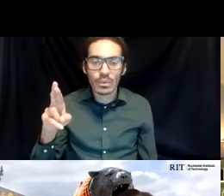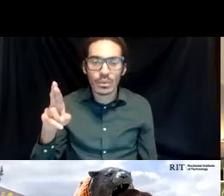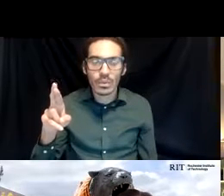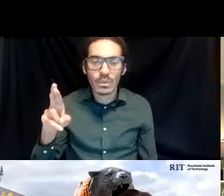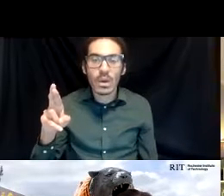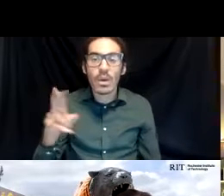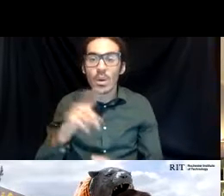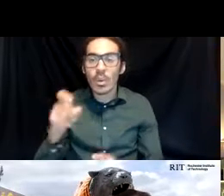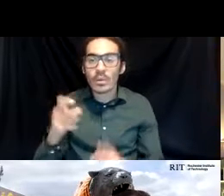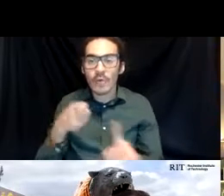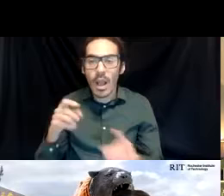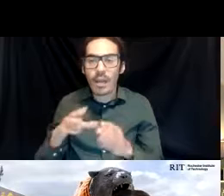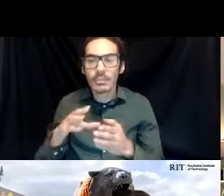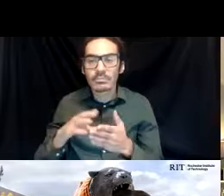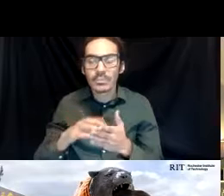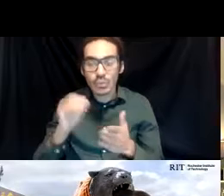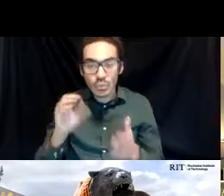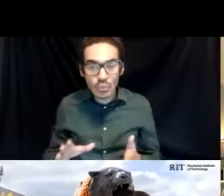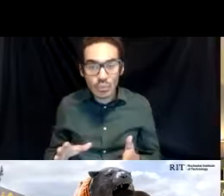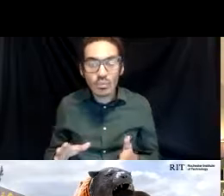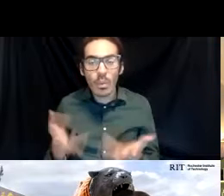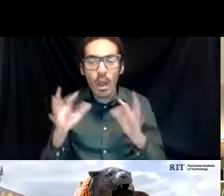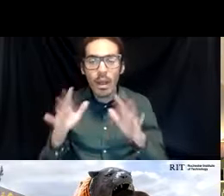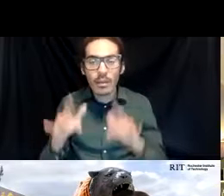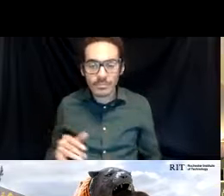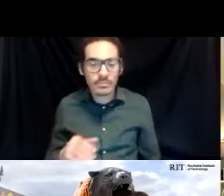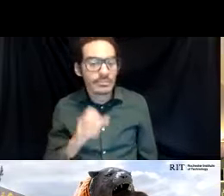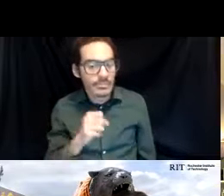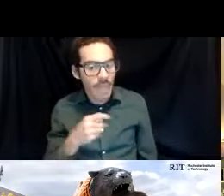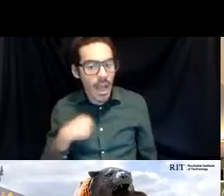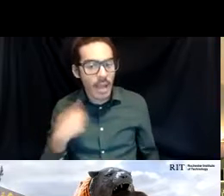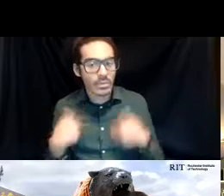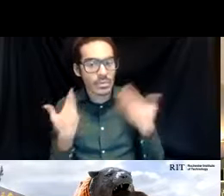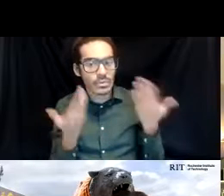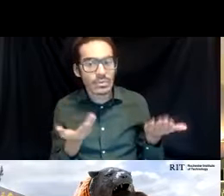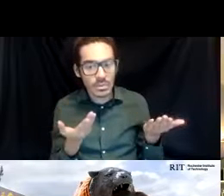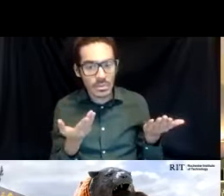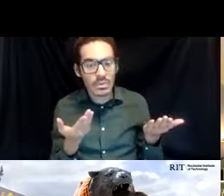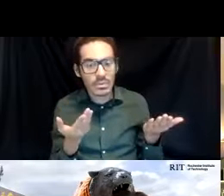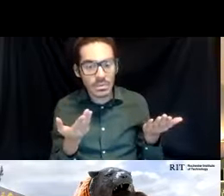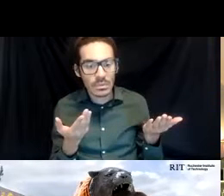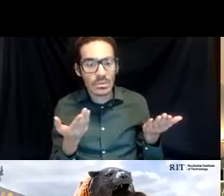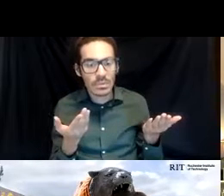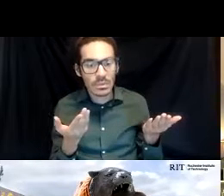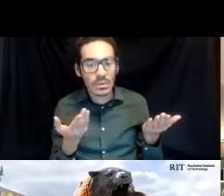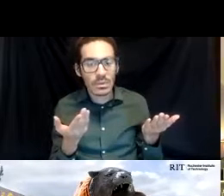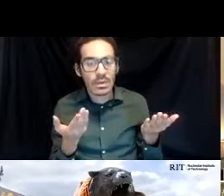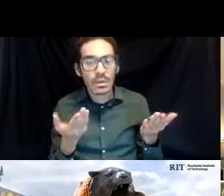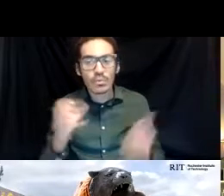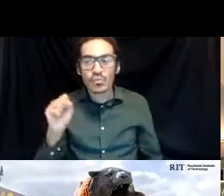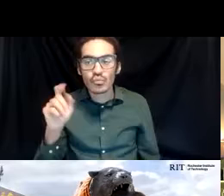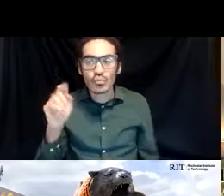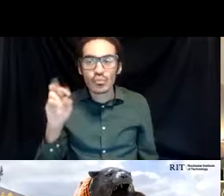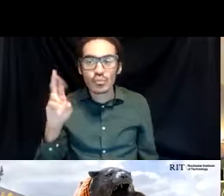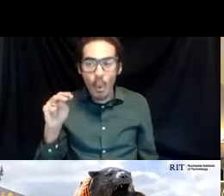type that into the. Yes, Taj, I just suggested to Storm, our student, that she goes ahead with her question.